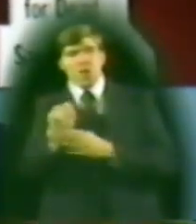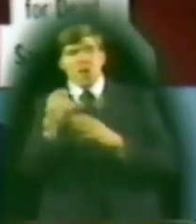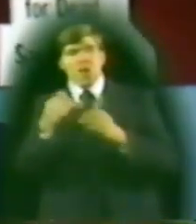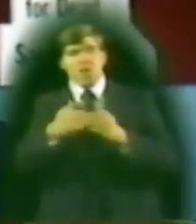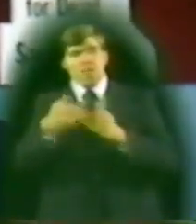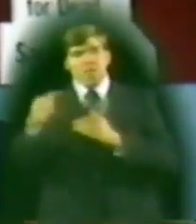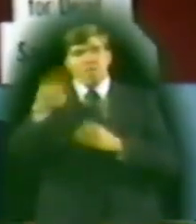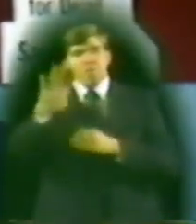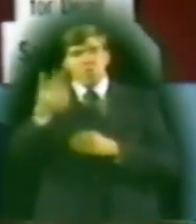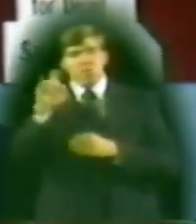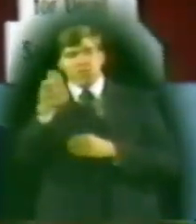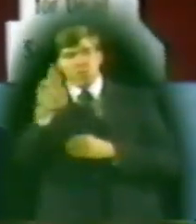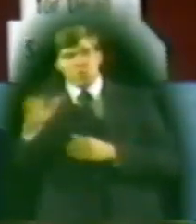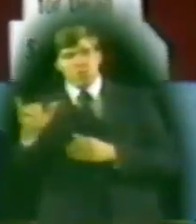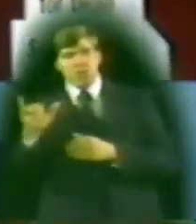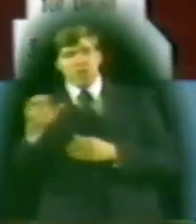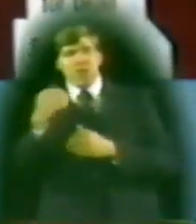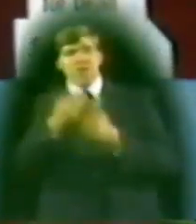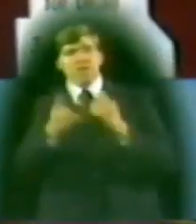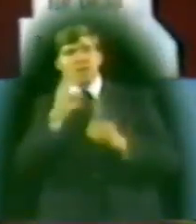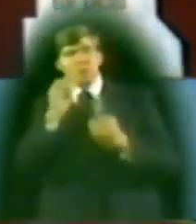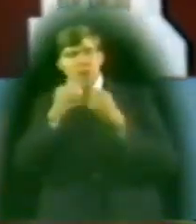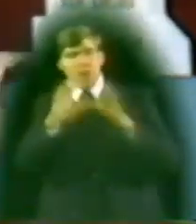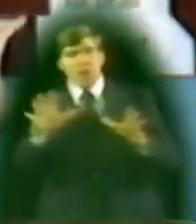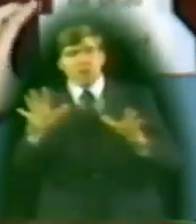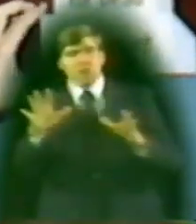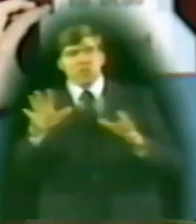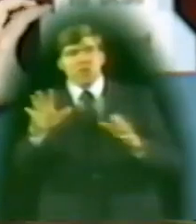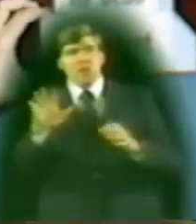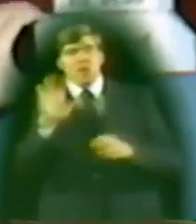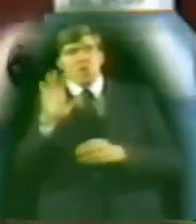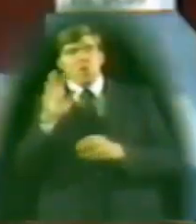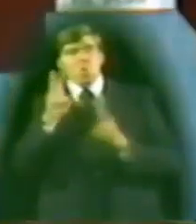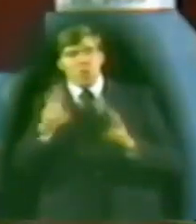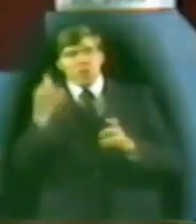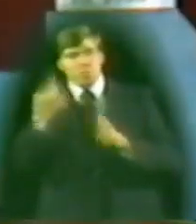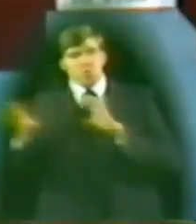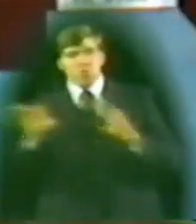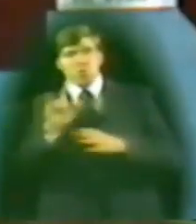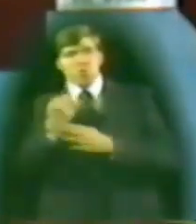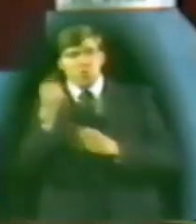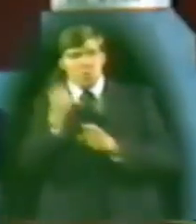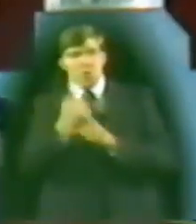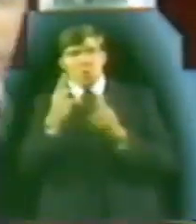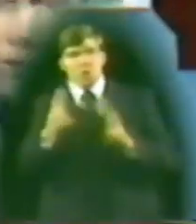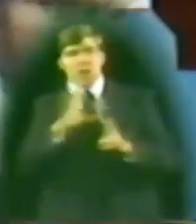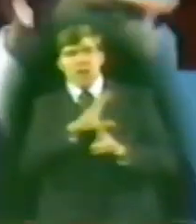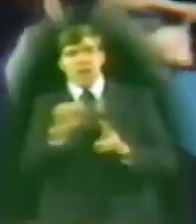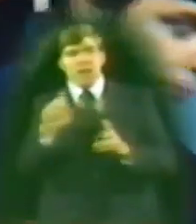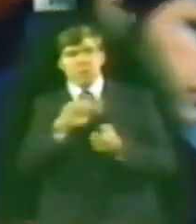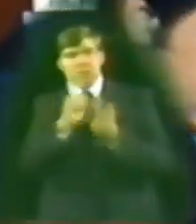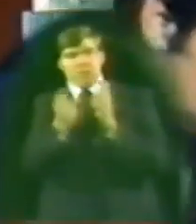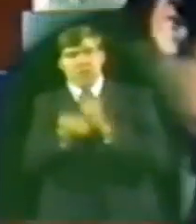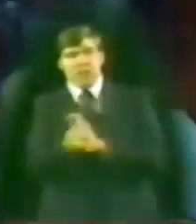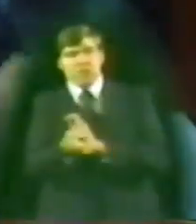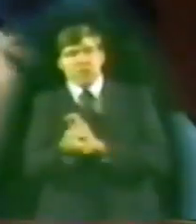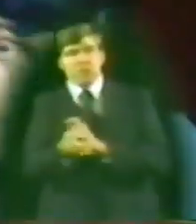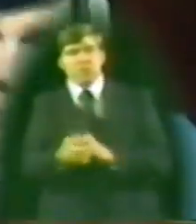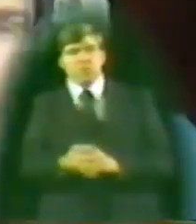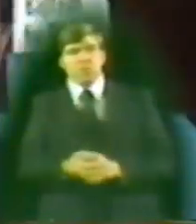century on, the sacrament, or communion, lost its original character, and the form of its administration was altered.